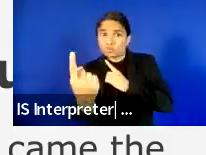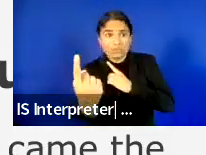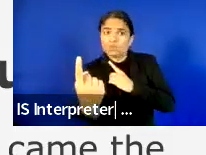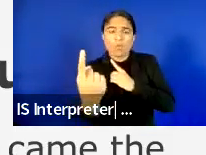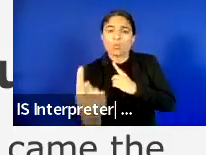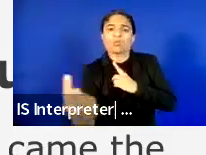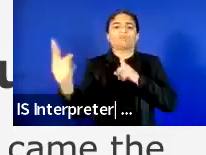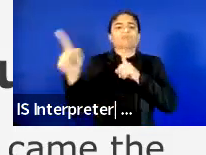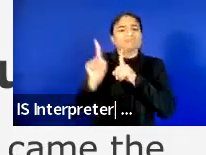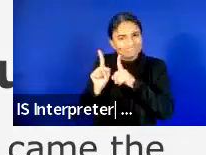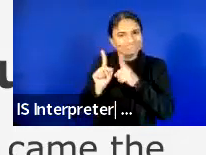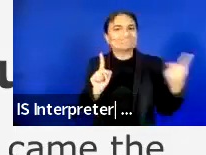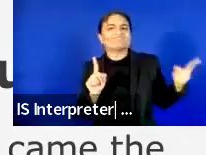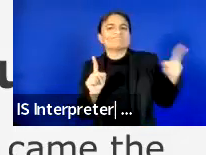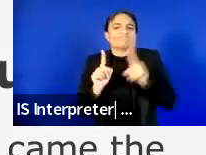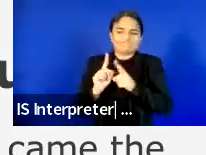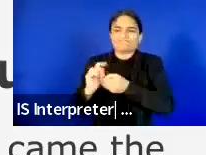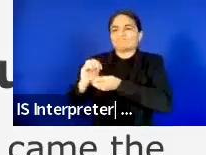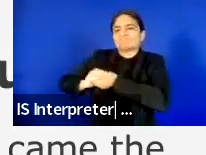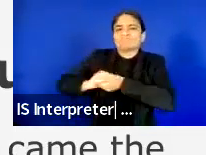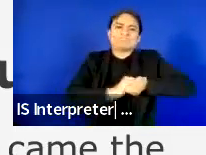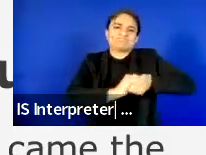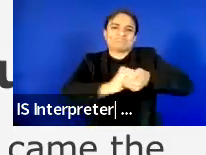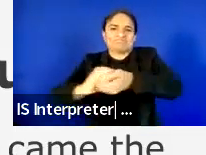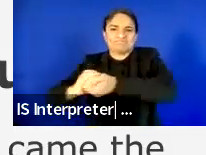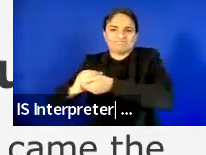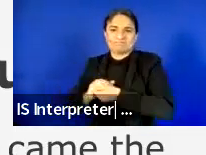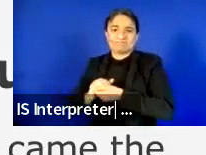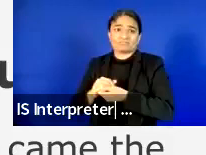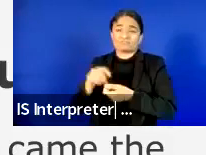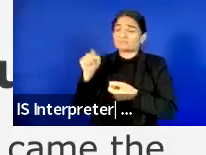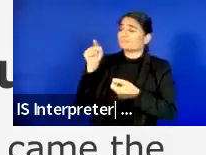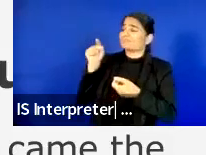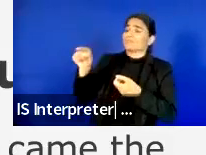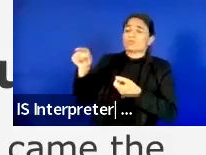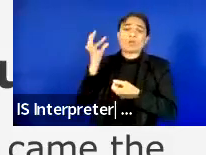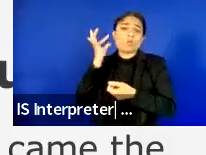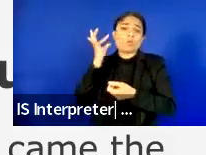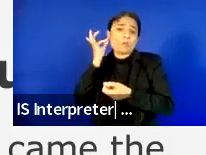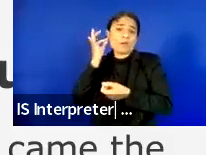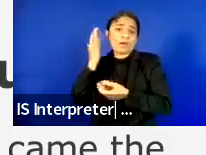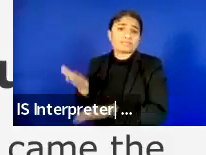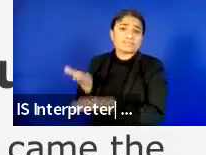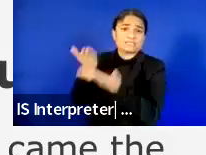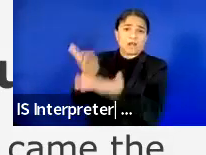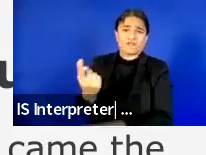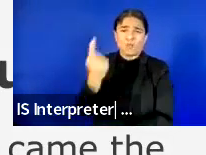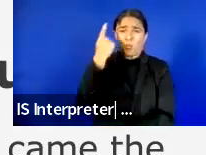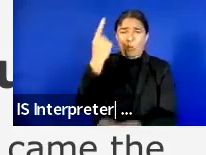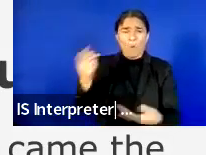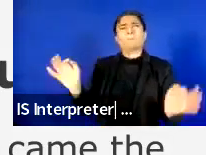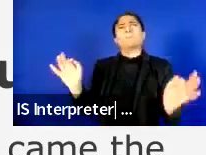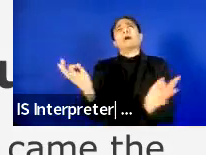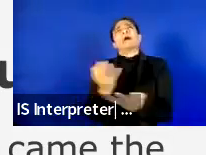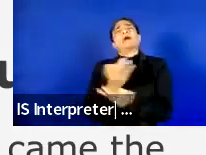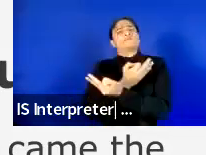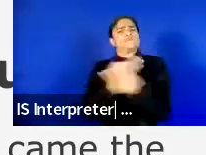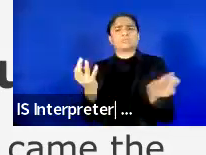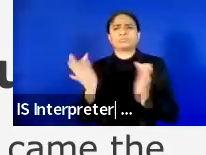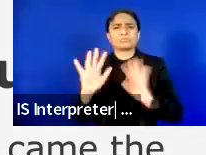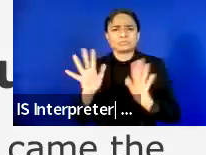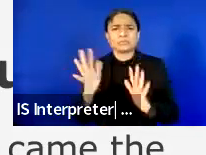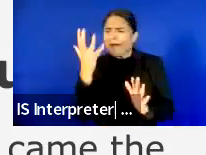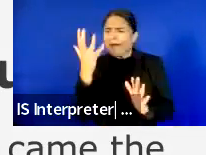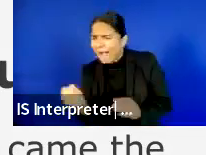Conference wasn't the perfect event. There are still barriers, but, you know, it's a perfect